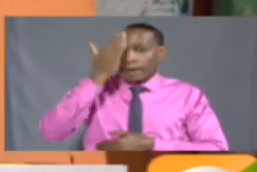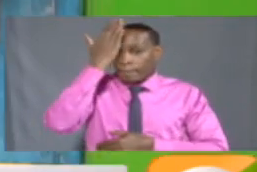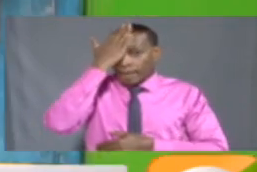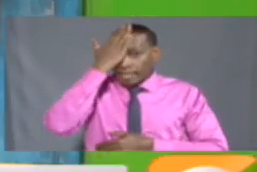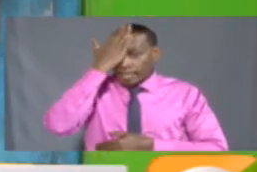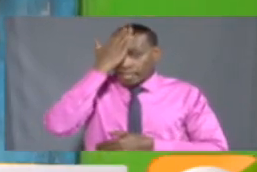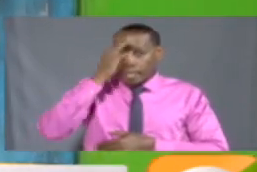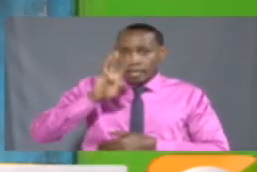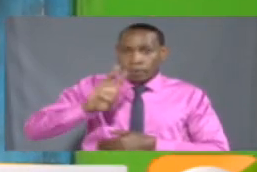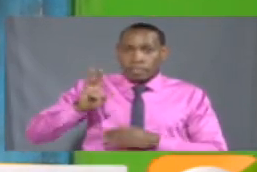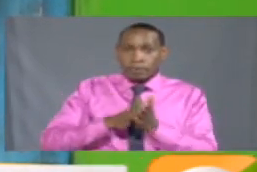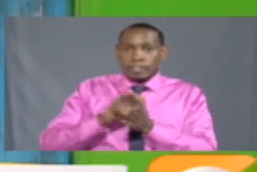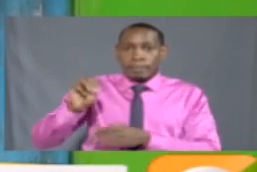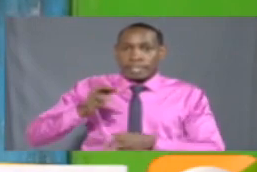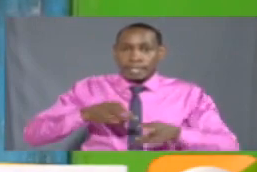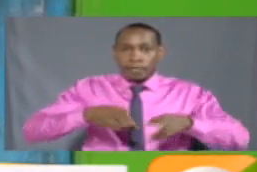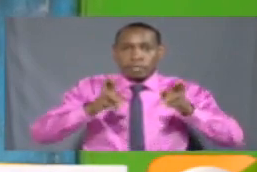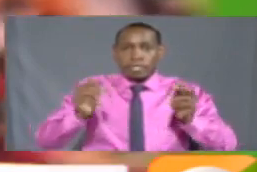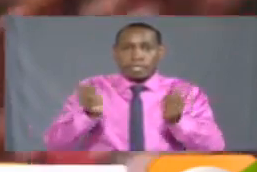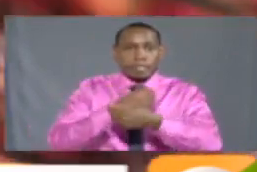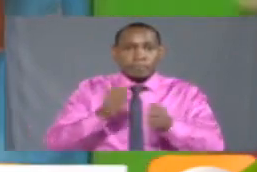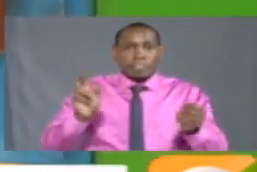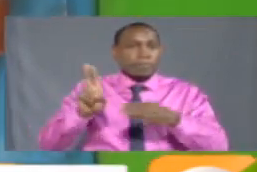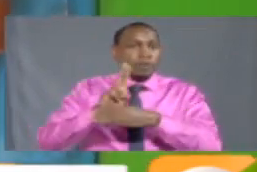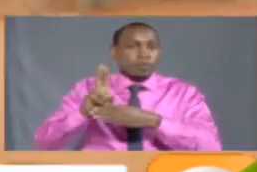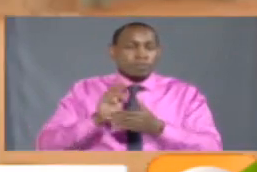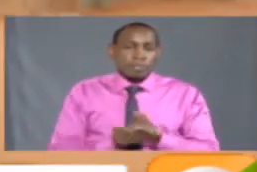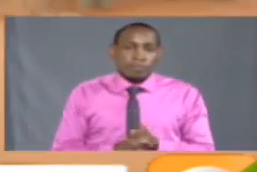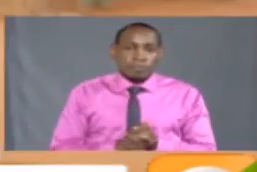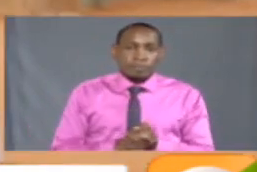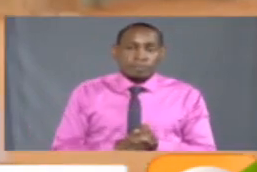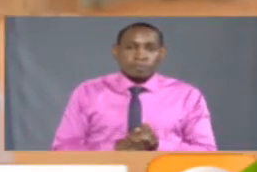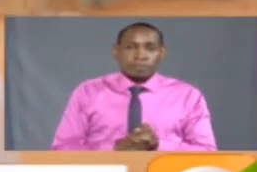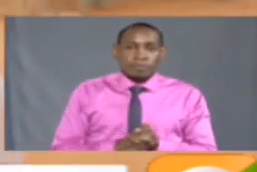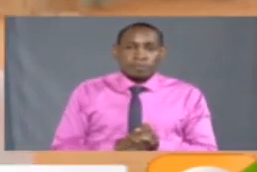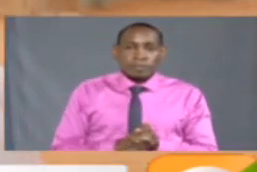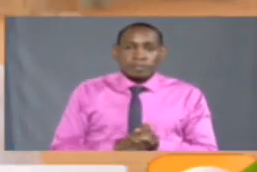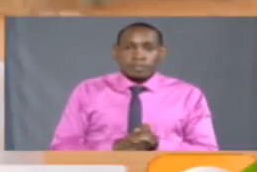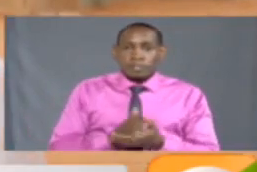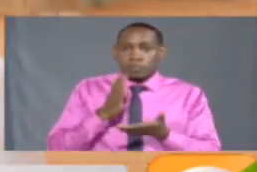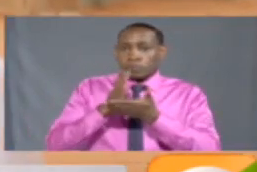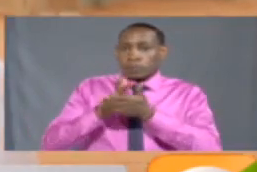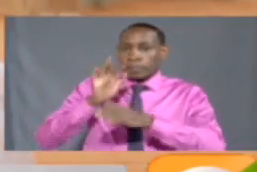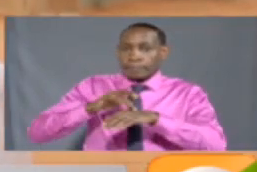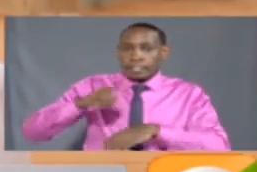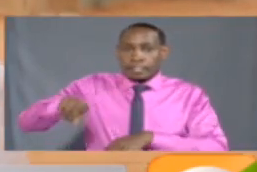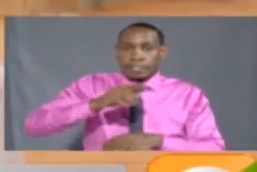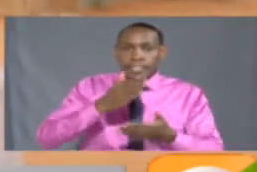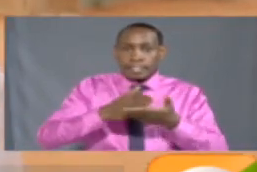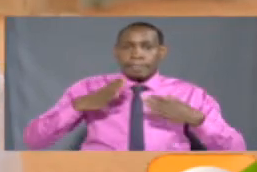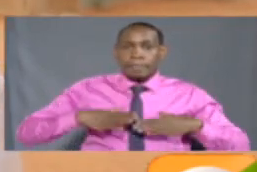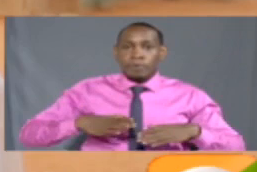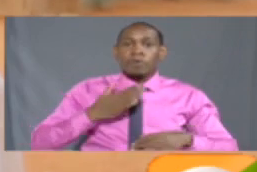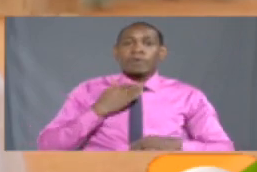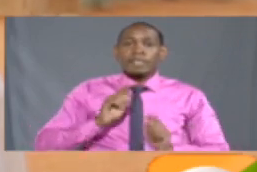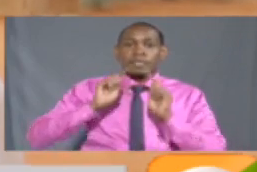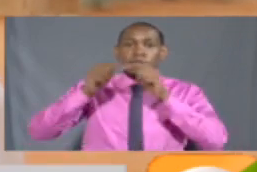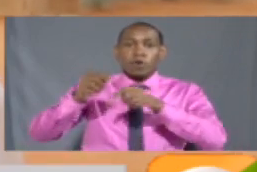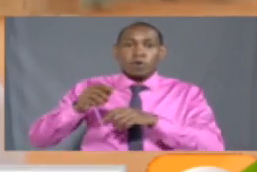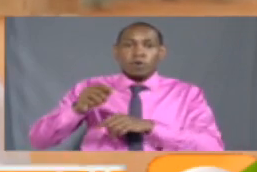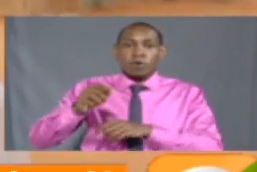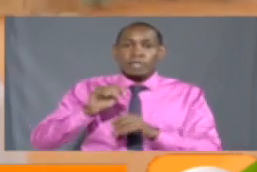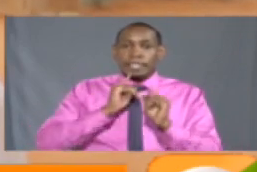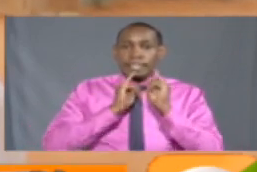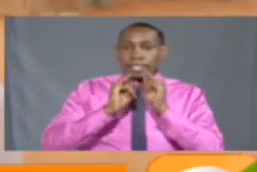the Wajir-Mandera route is still out of bounds. That one also caused us inconvenience because there are people who wanted to attend interview in Nairobi, there are